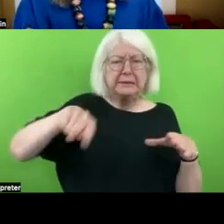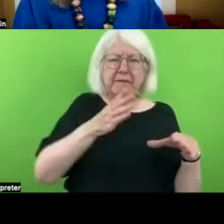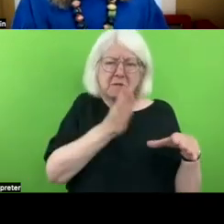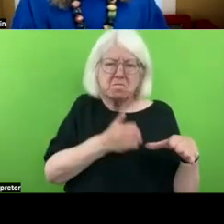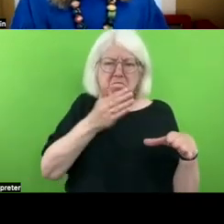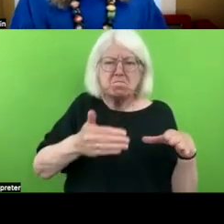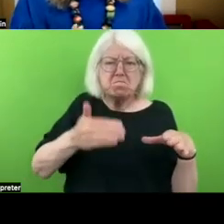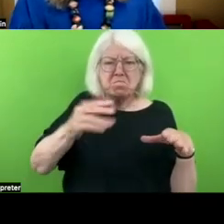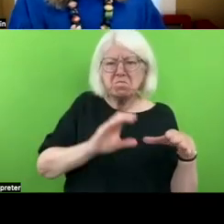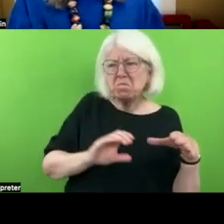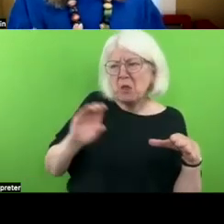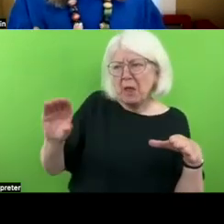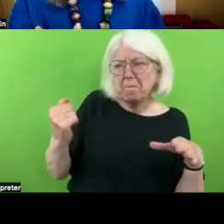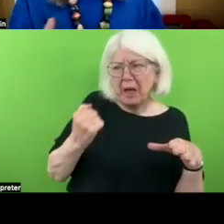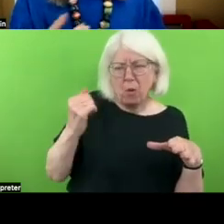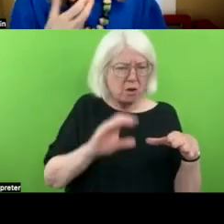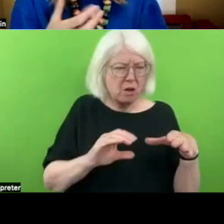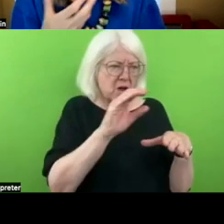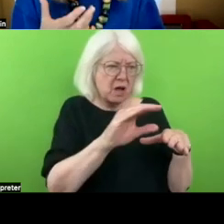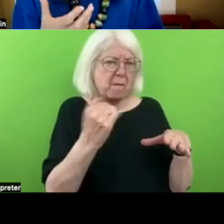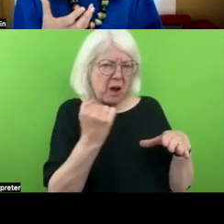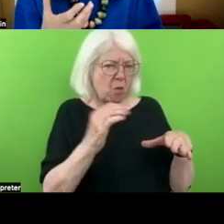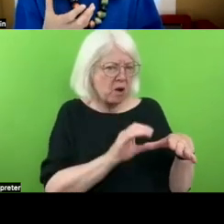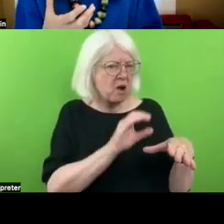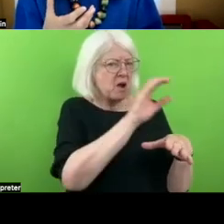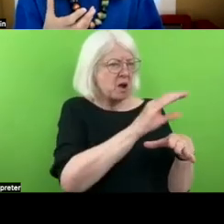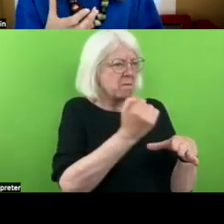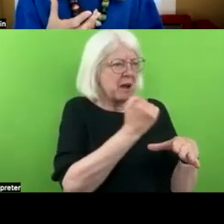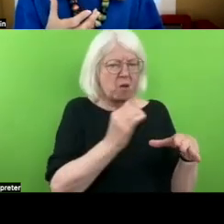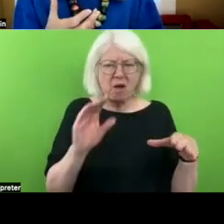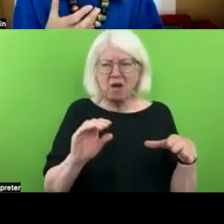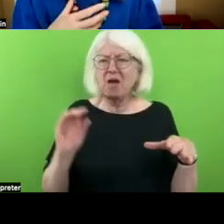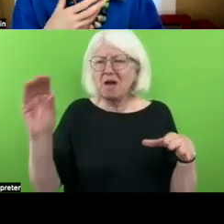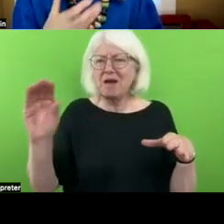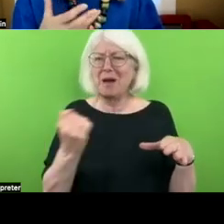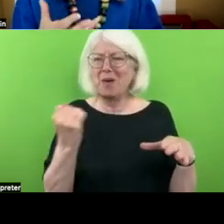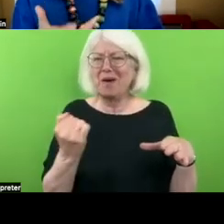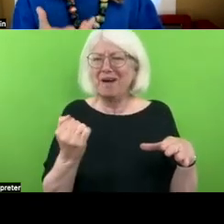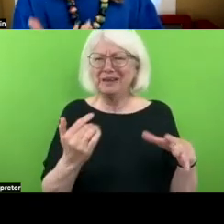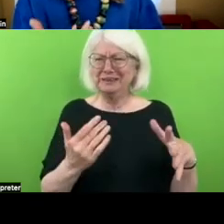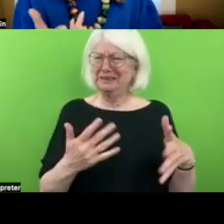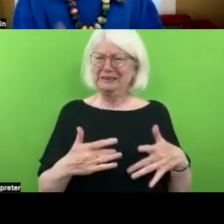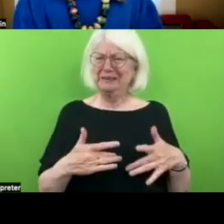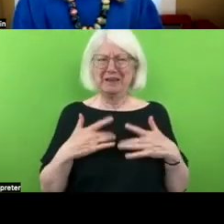implied scarcity of power. And their observation is that felt very often as if that led to competition for